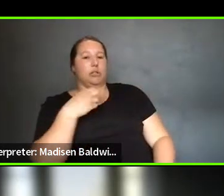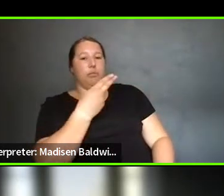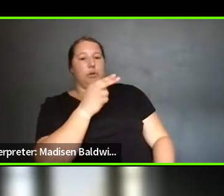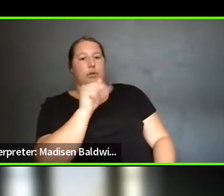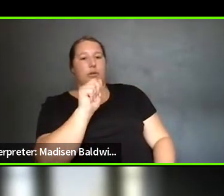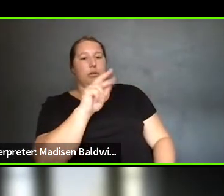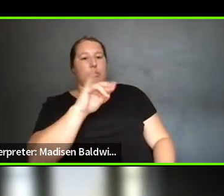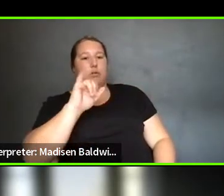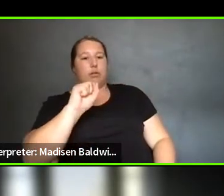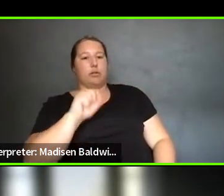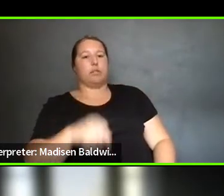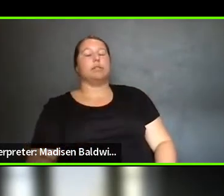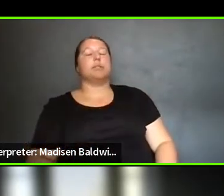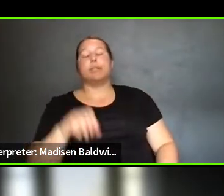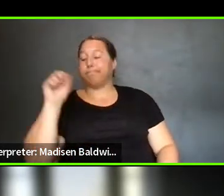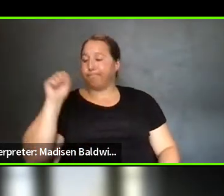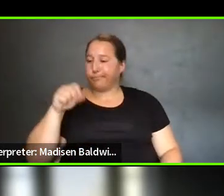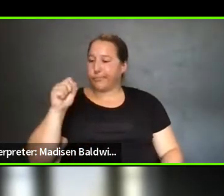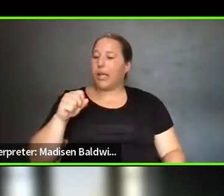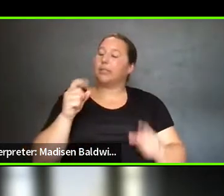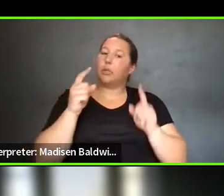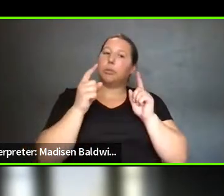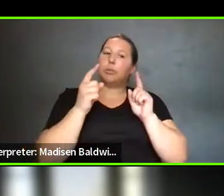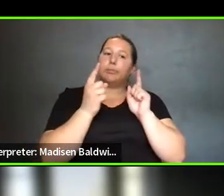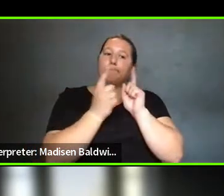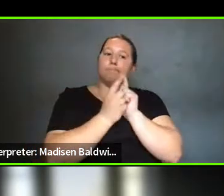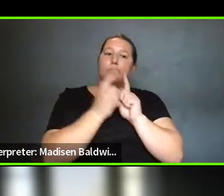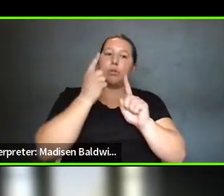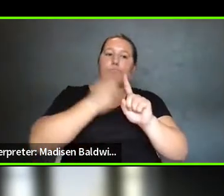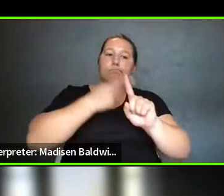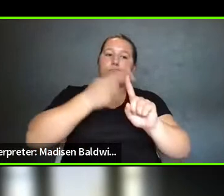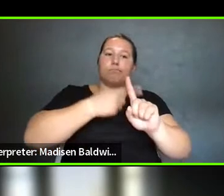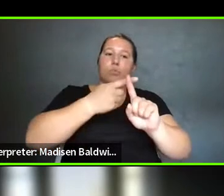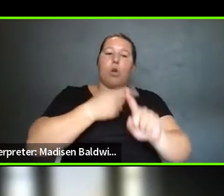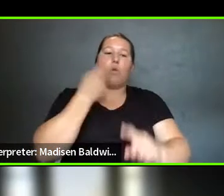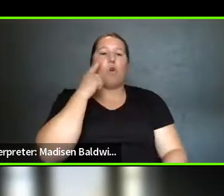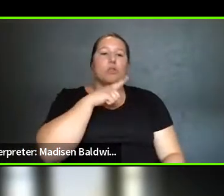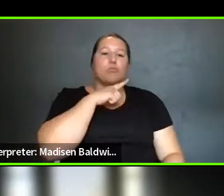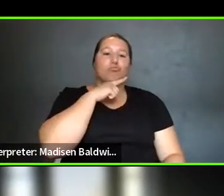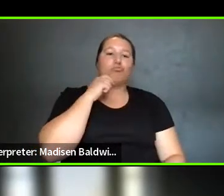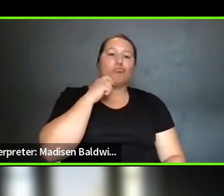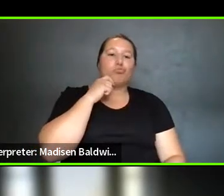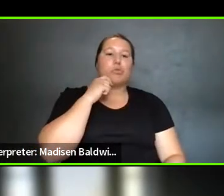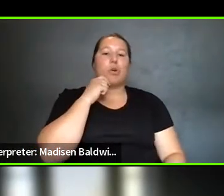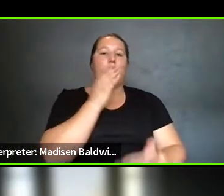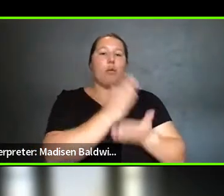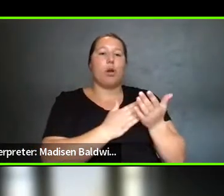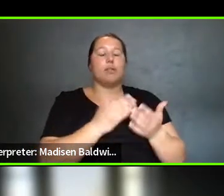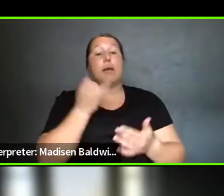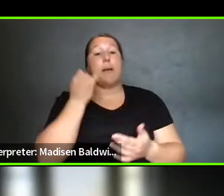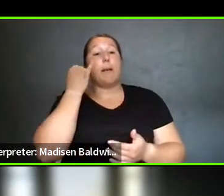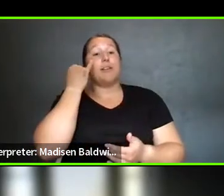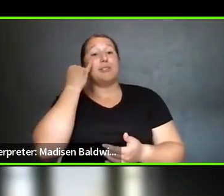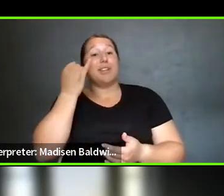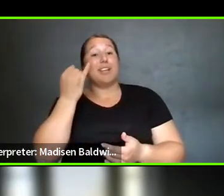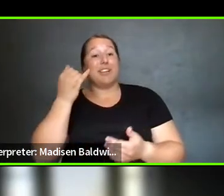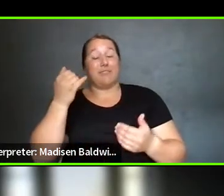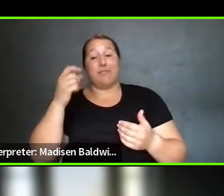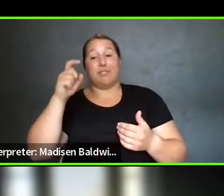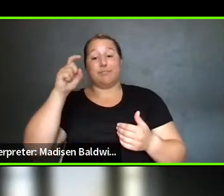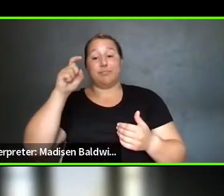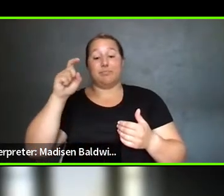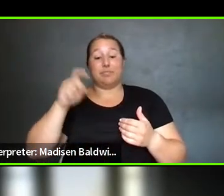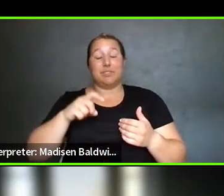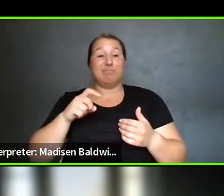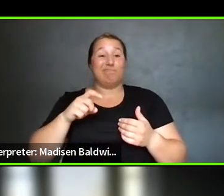do meet monthly for dries pieces. But if there's ever something that needs to come up, that I would be willing to share